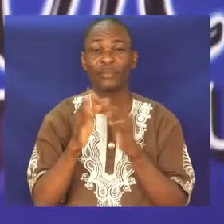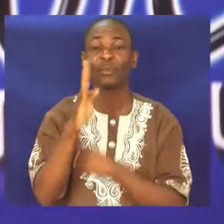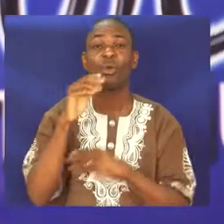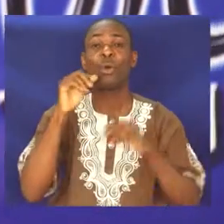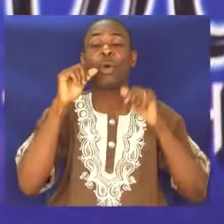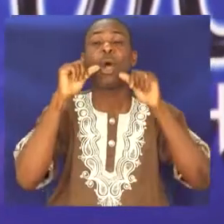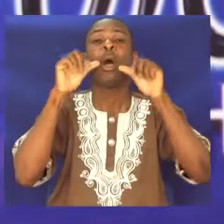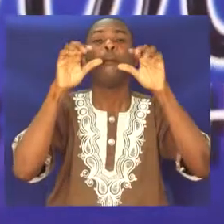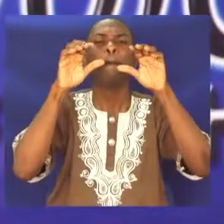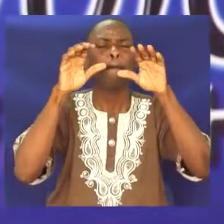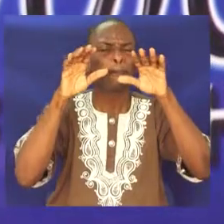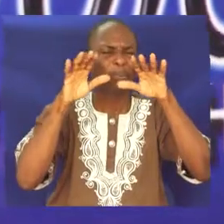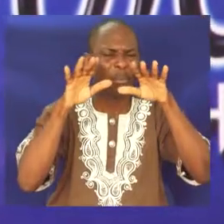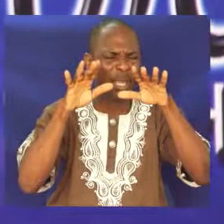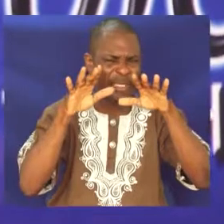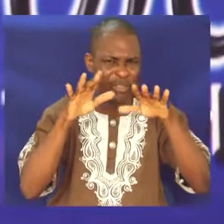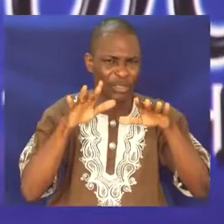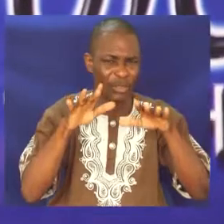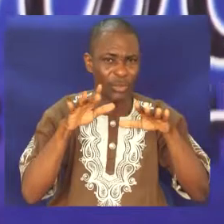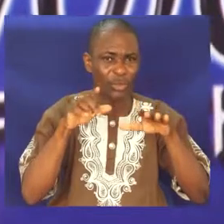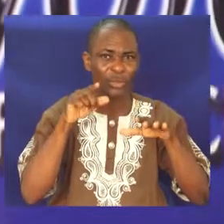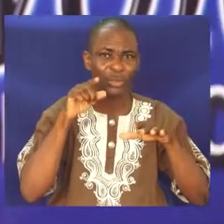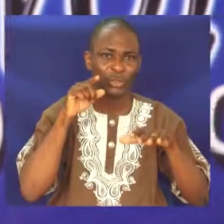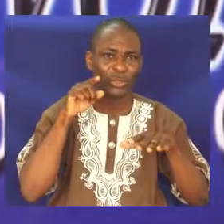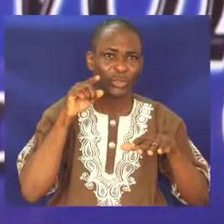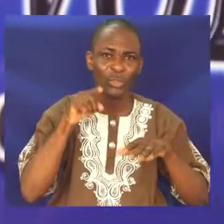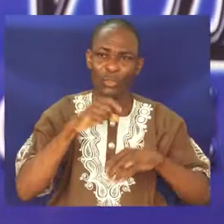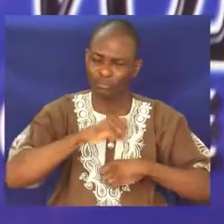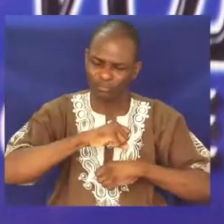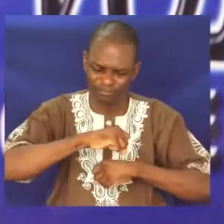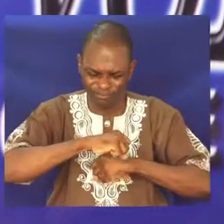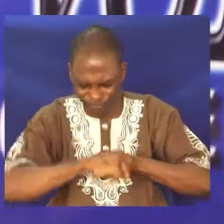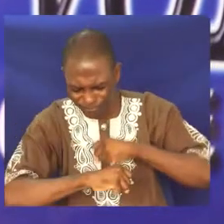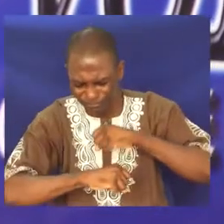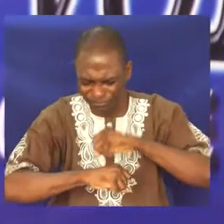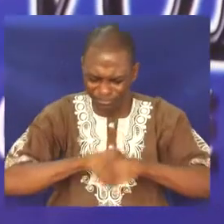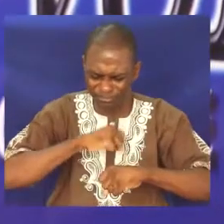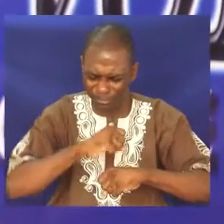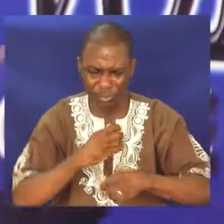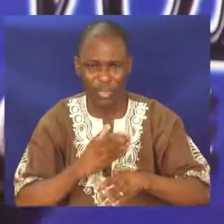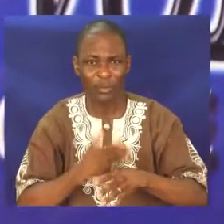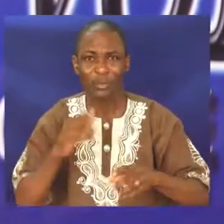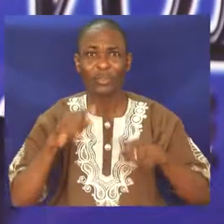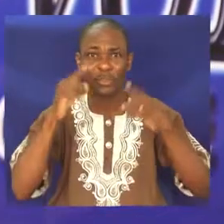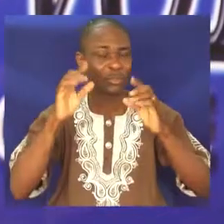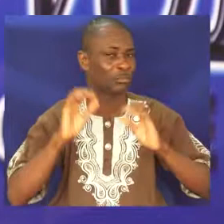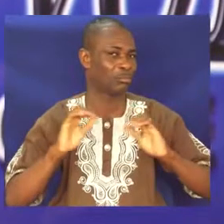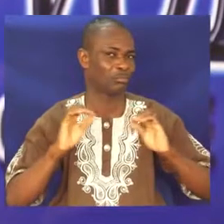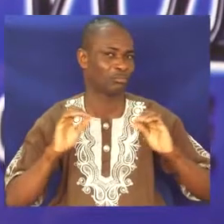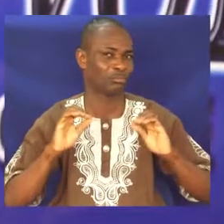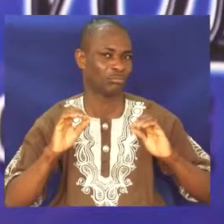opreko eba onum multivitamin ansana oyɛ kese isan se e woni jeans mu